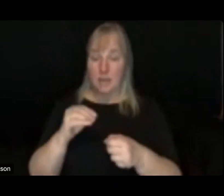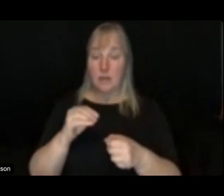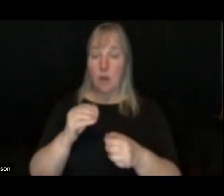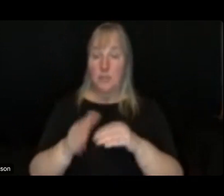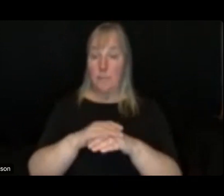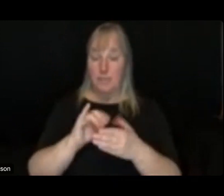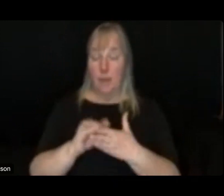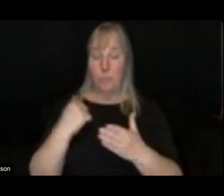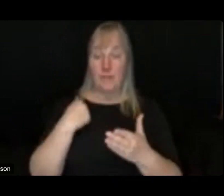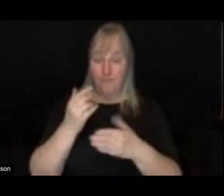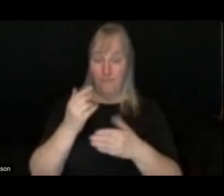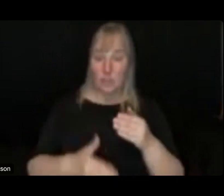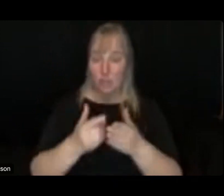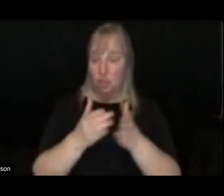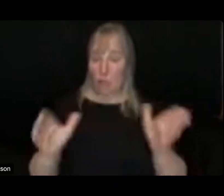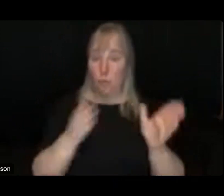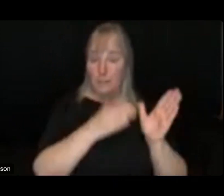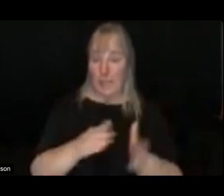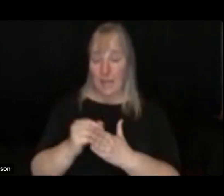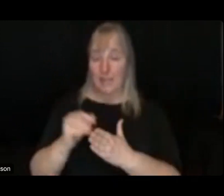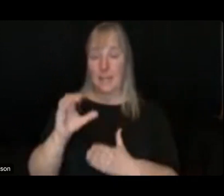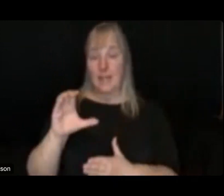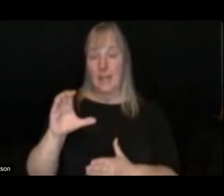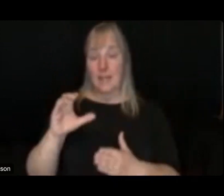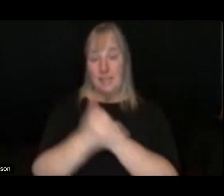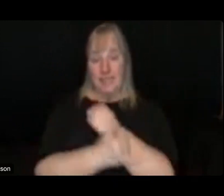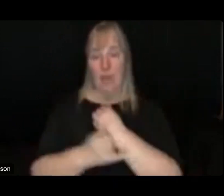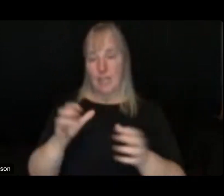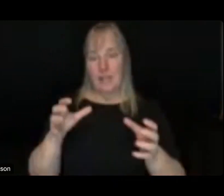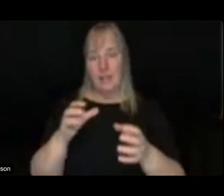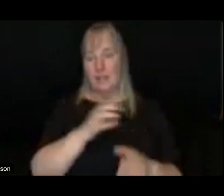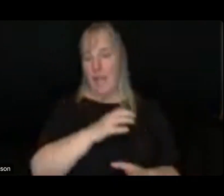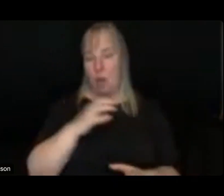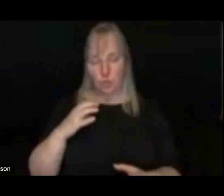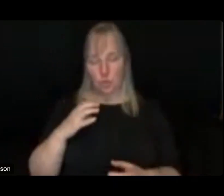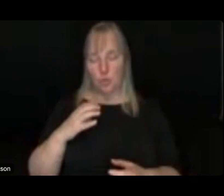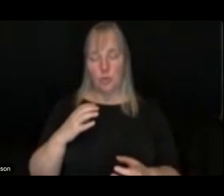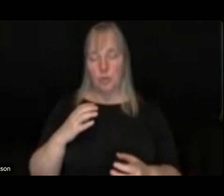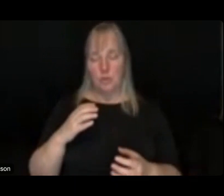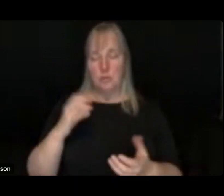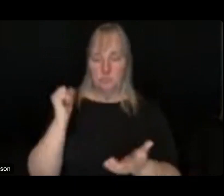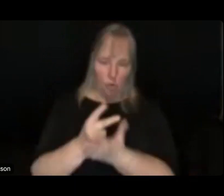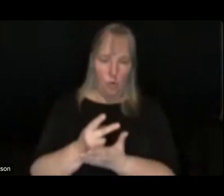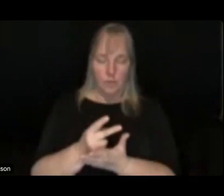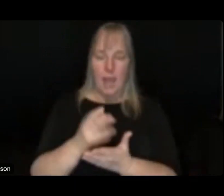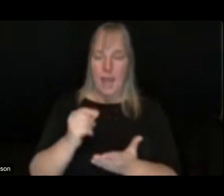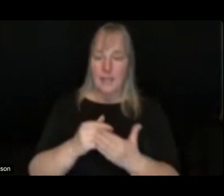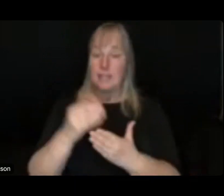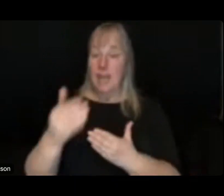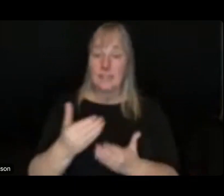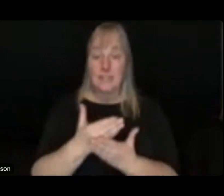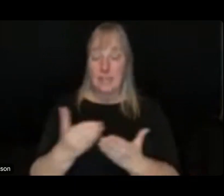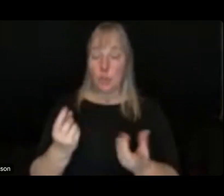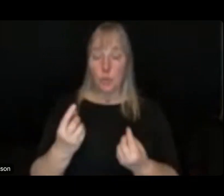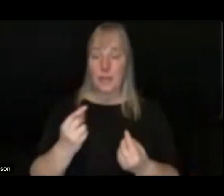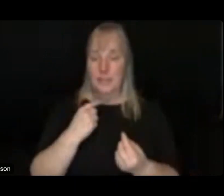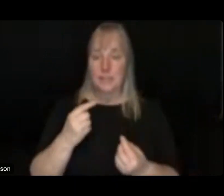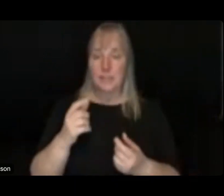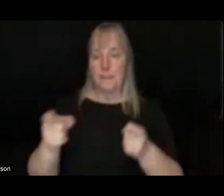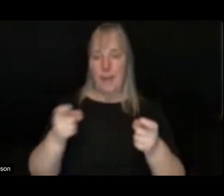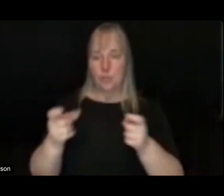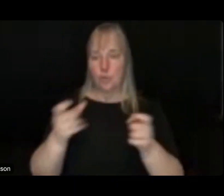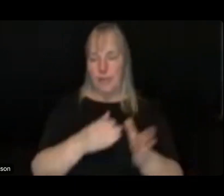approved to pass that, and the next stage for the general plan is the Gateway Master Plan. So the county has just hired a